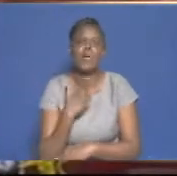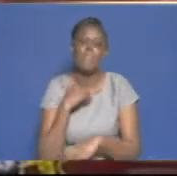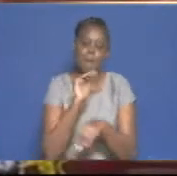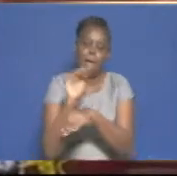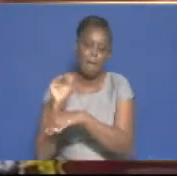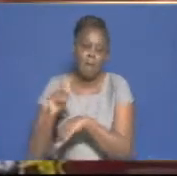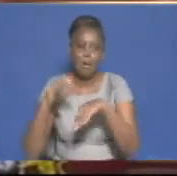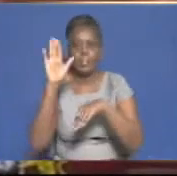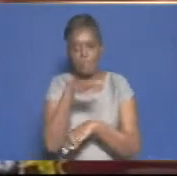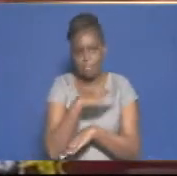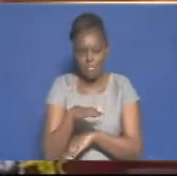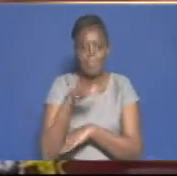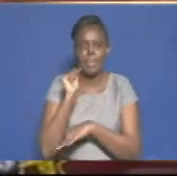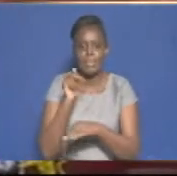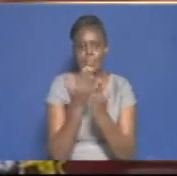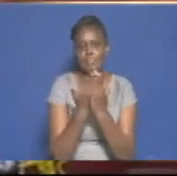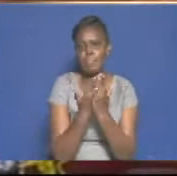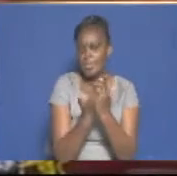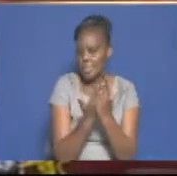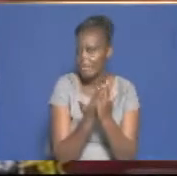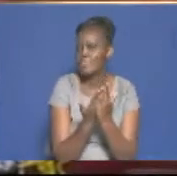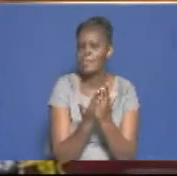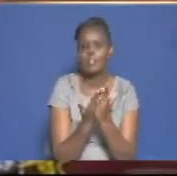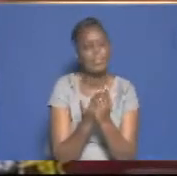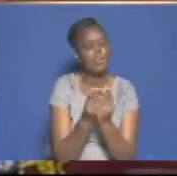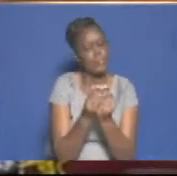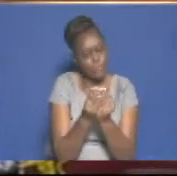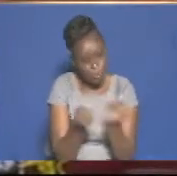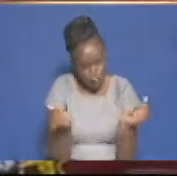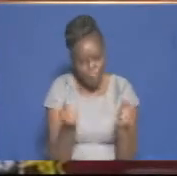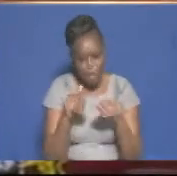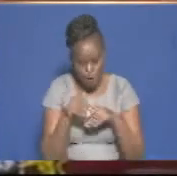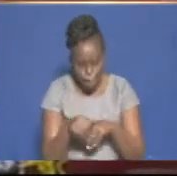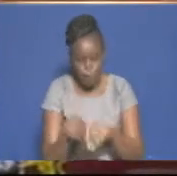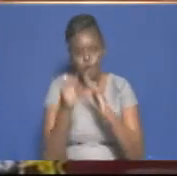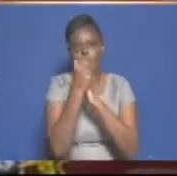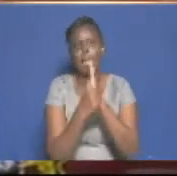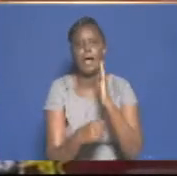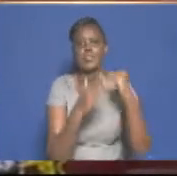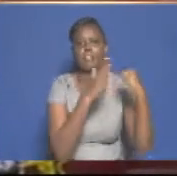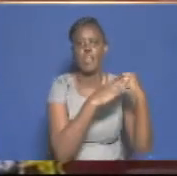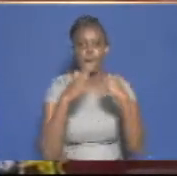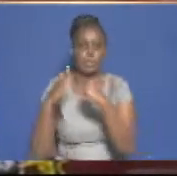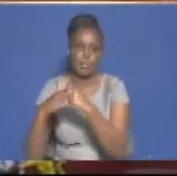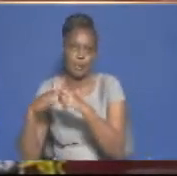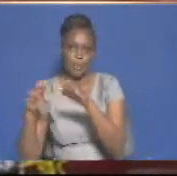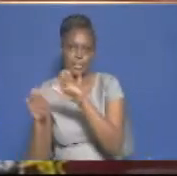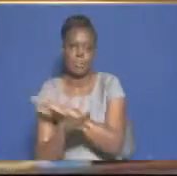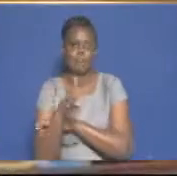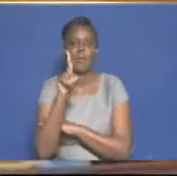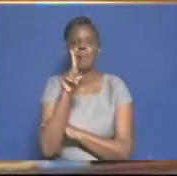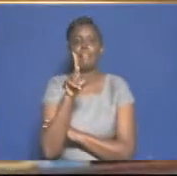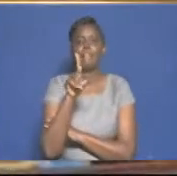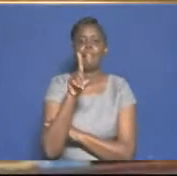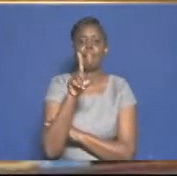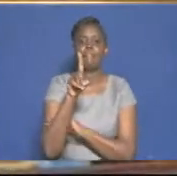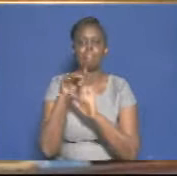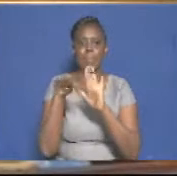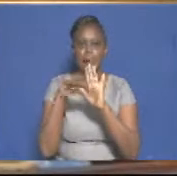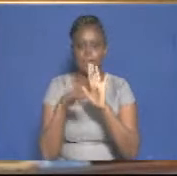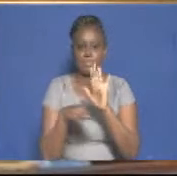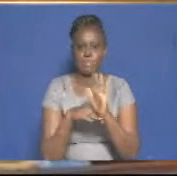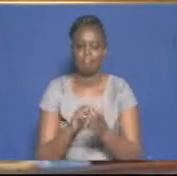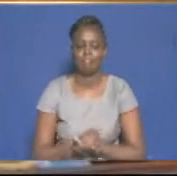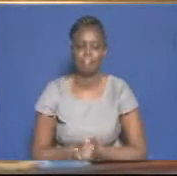the House that this petition must be dealt with in accordance with Article 99, Sabbatical 1.